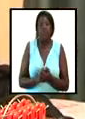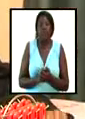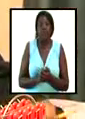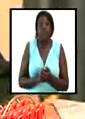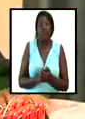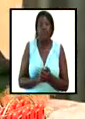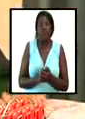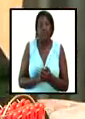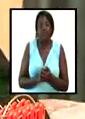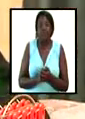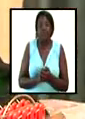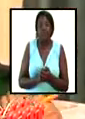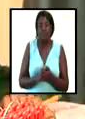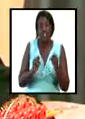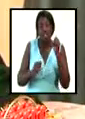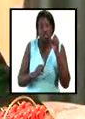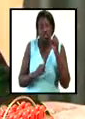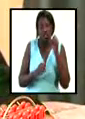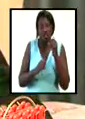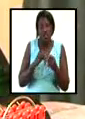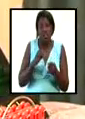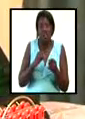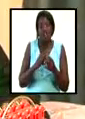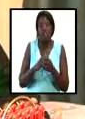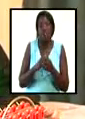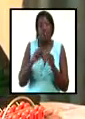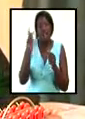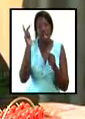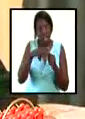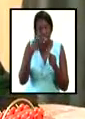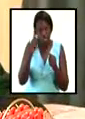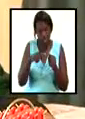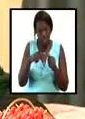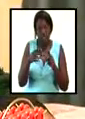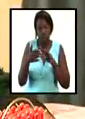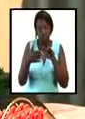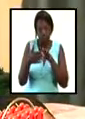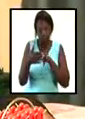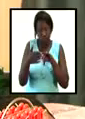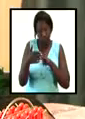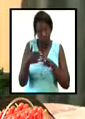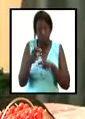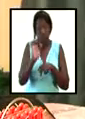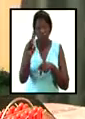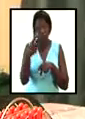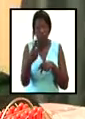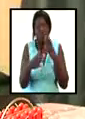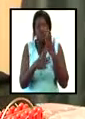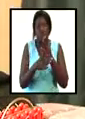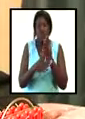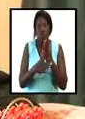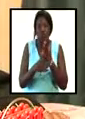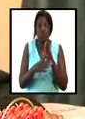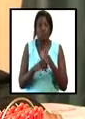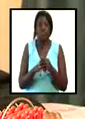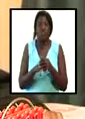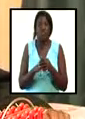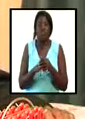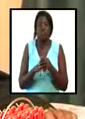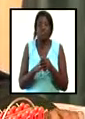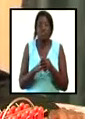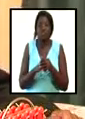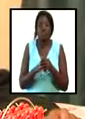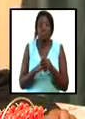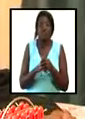Then lastly, edit your work to check that you have answered everything correctly. Write clearly and neatly. Well, we all know what